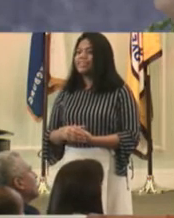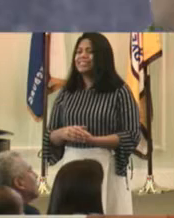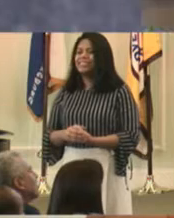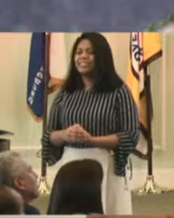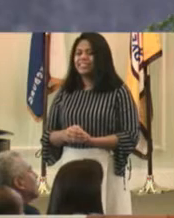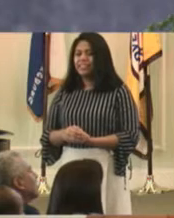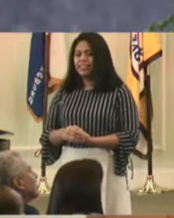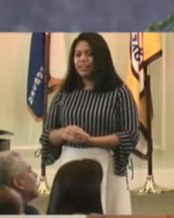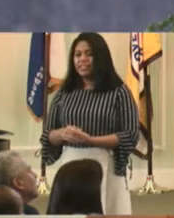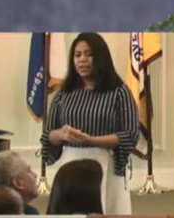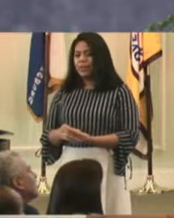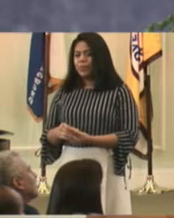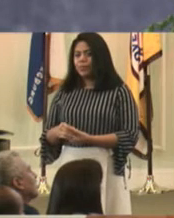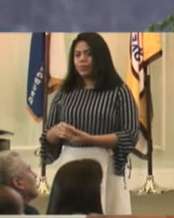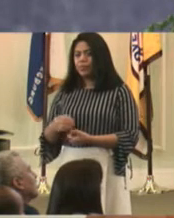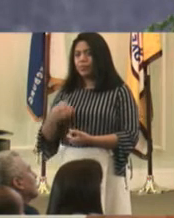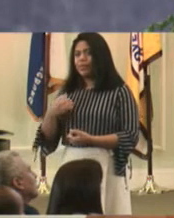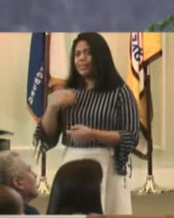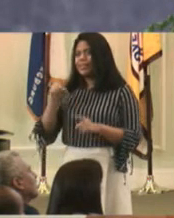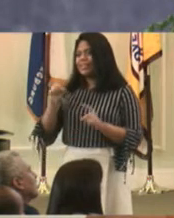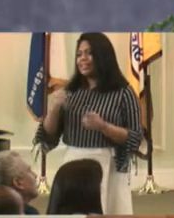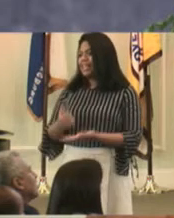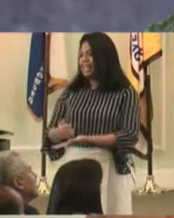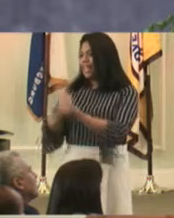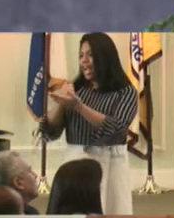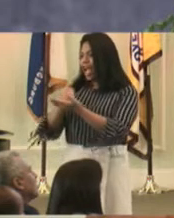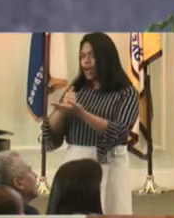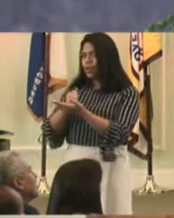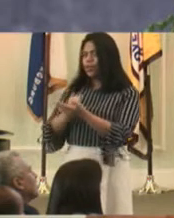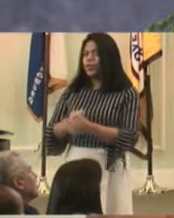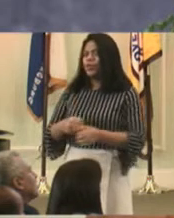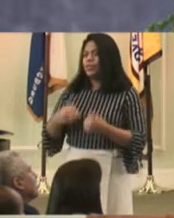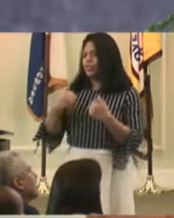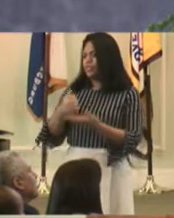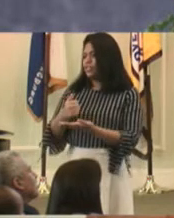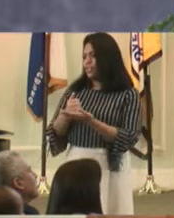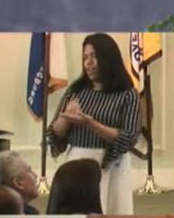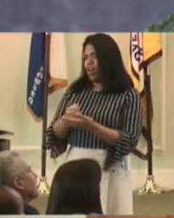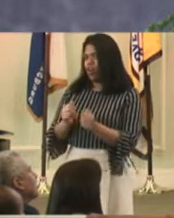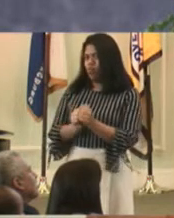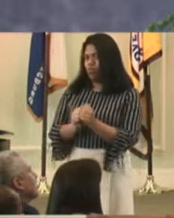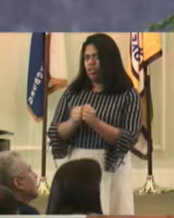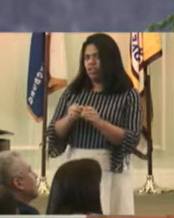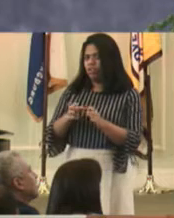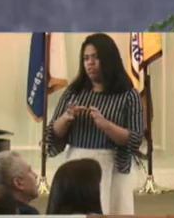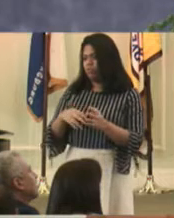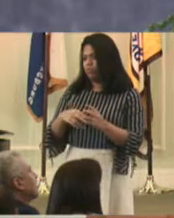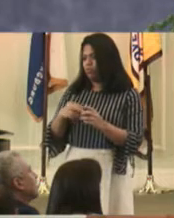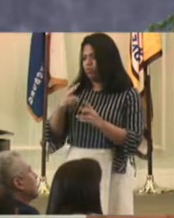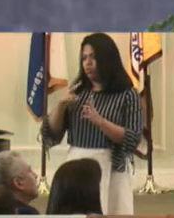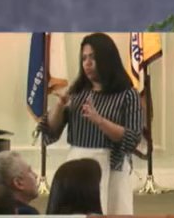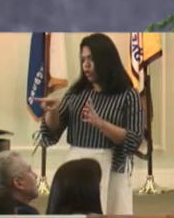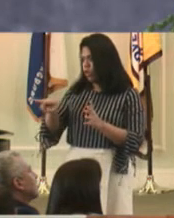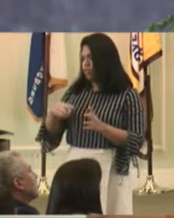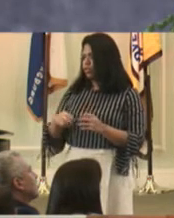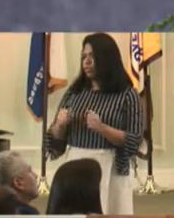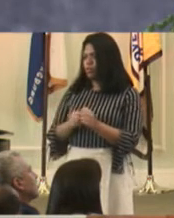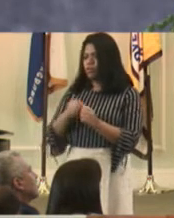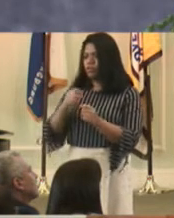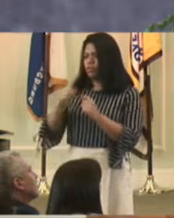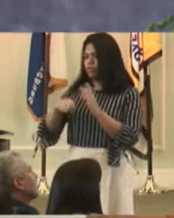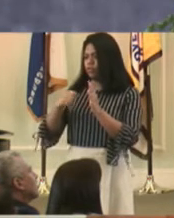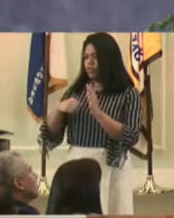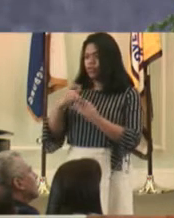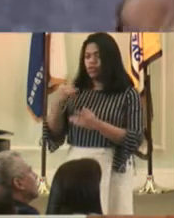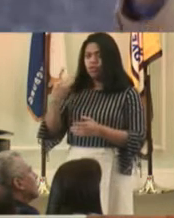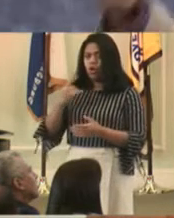our prison ministry leader. We still need volunteers for Sunday. I'll say also we could really use some volunteers to go out to the prisons. It's three of us,